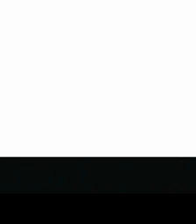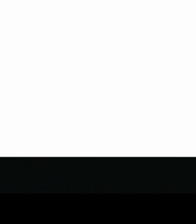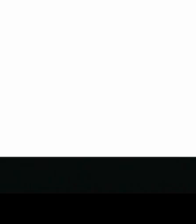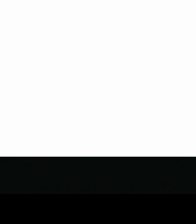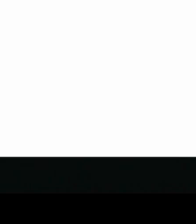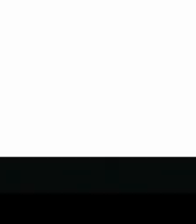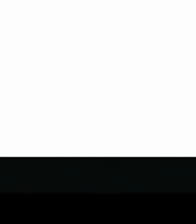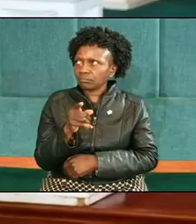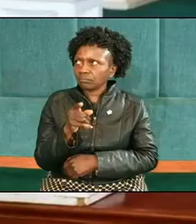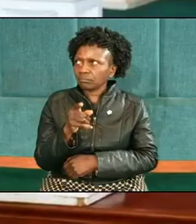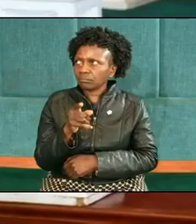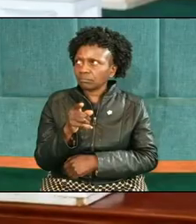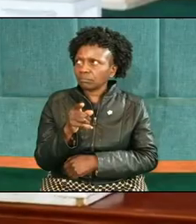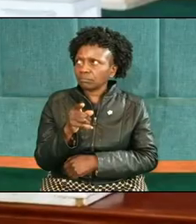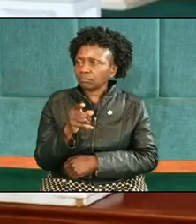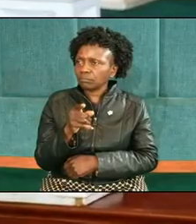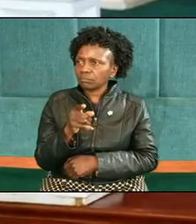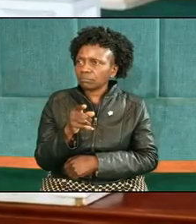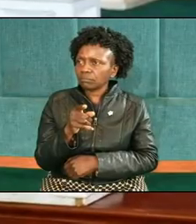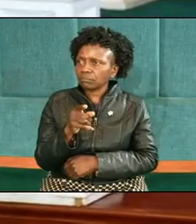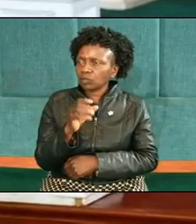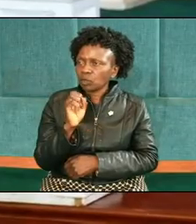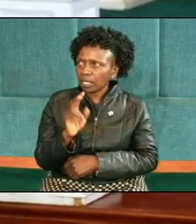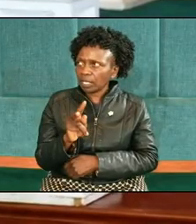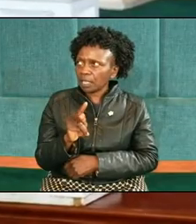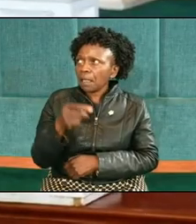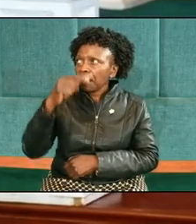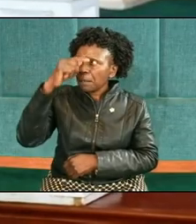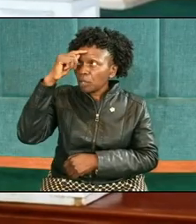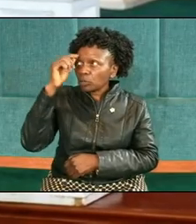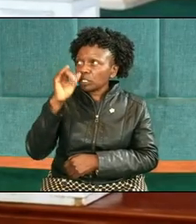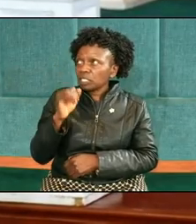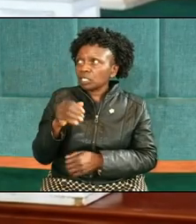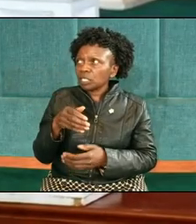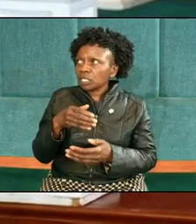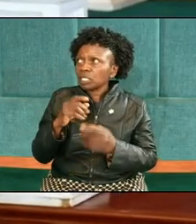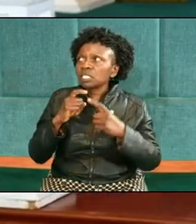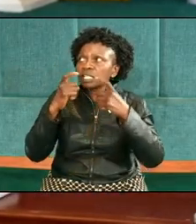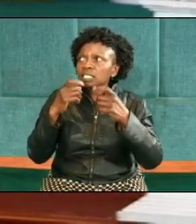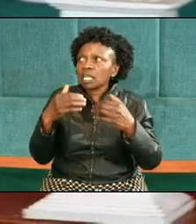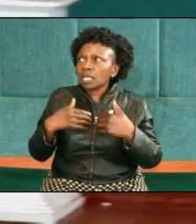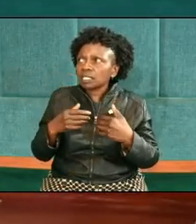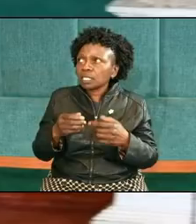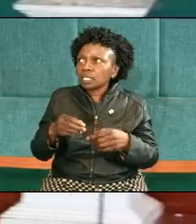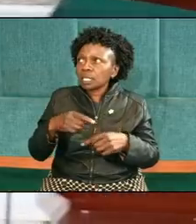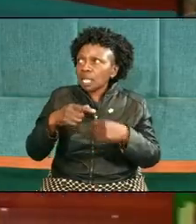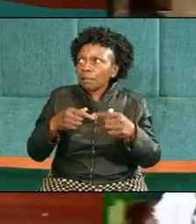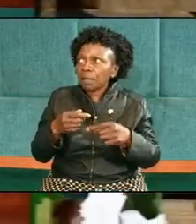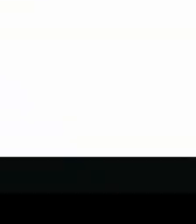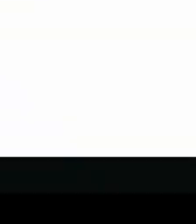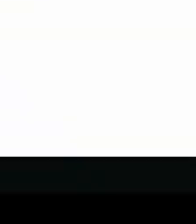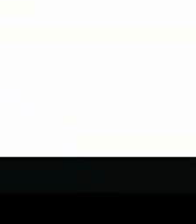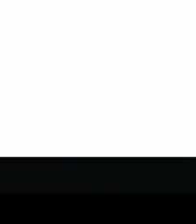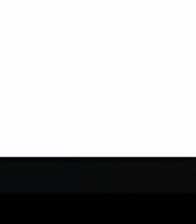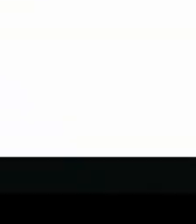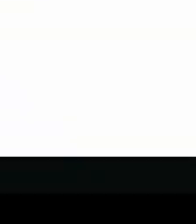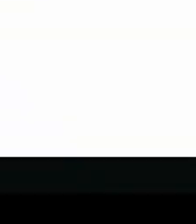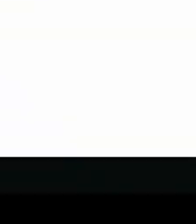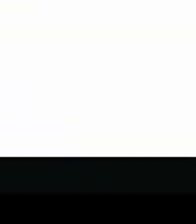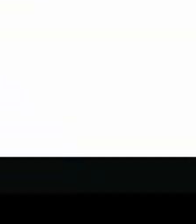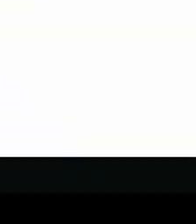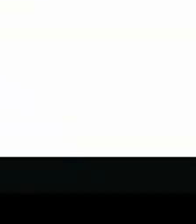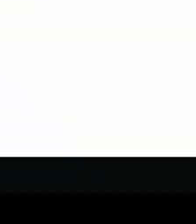against it. Right? Because its wickedness has come up before me. So